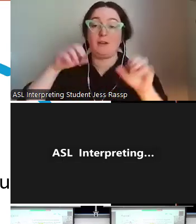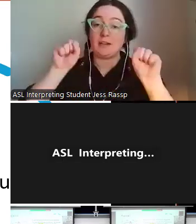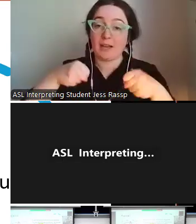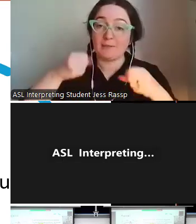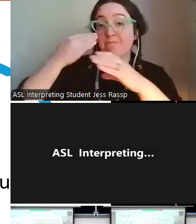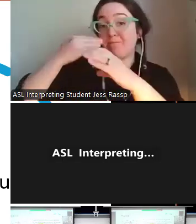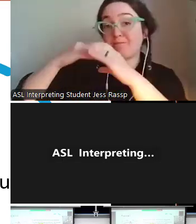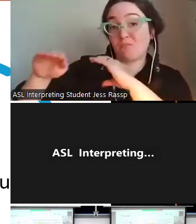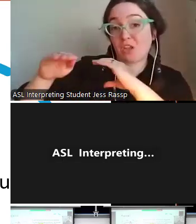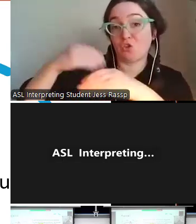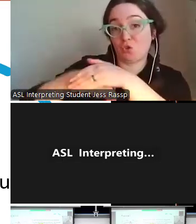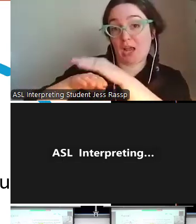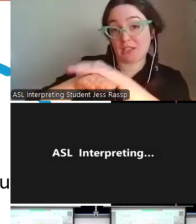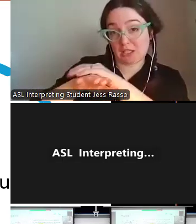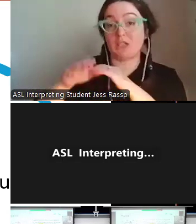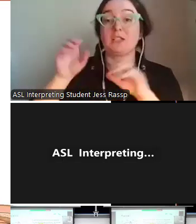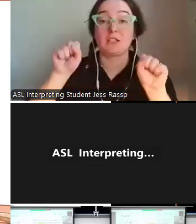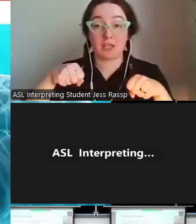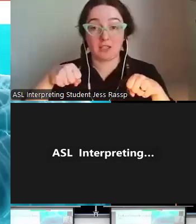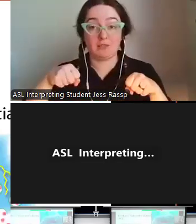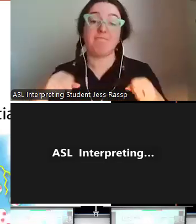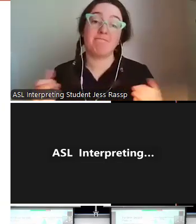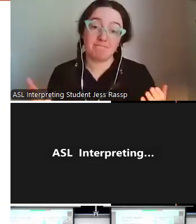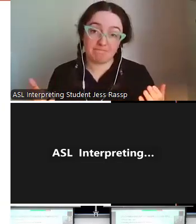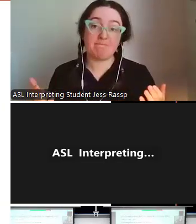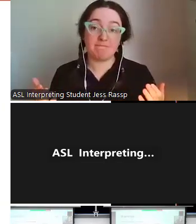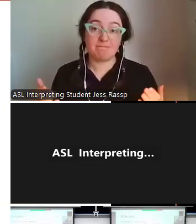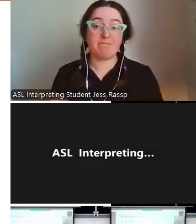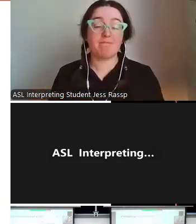those. I think the reference